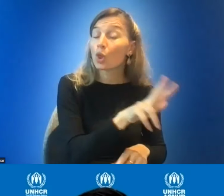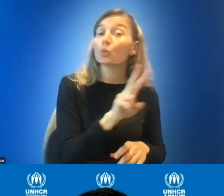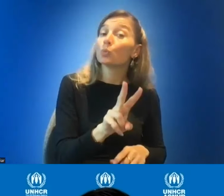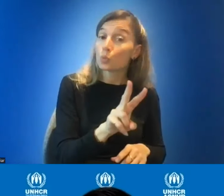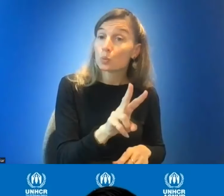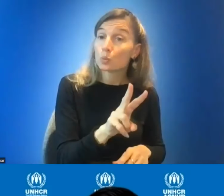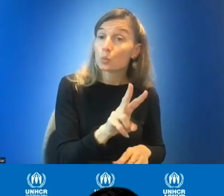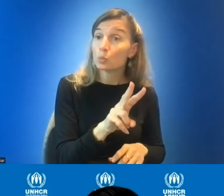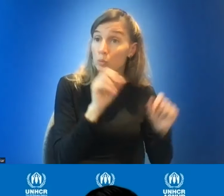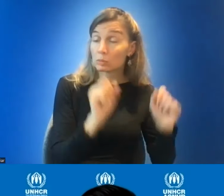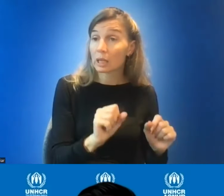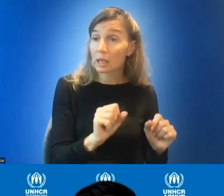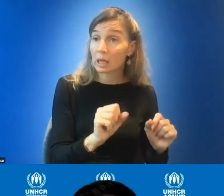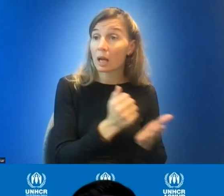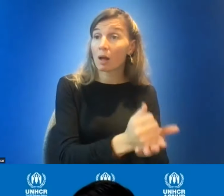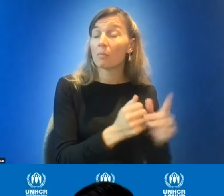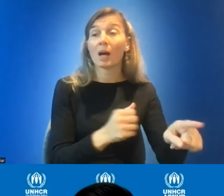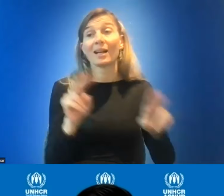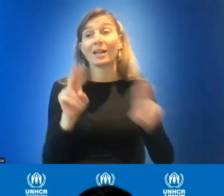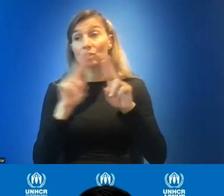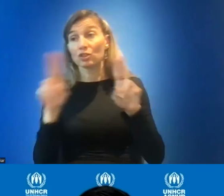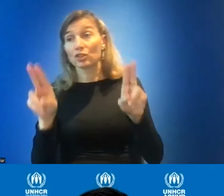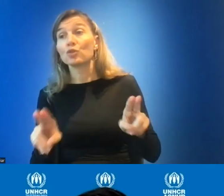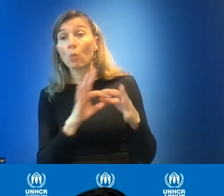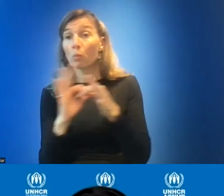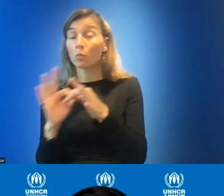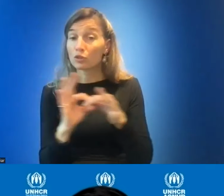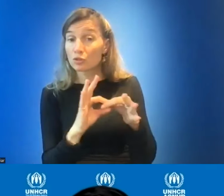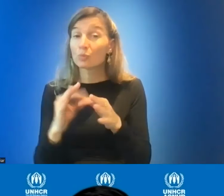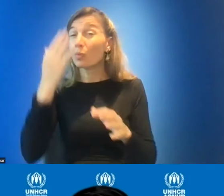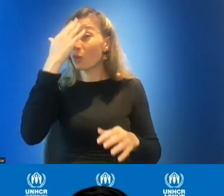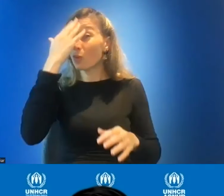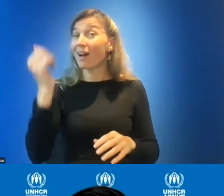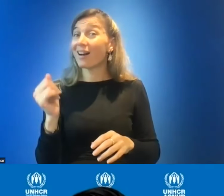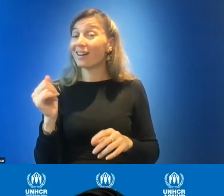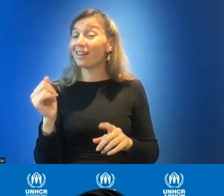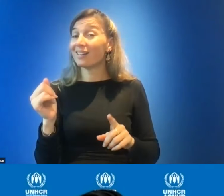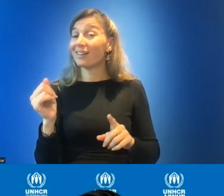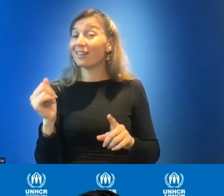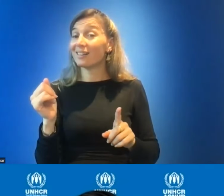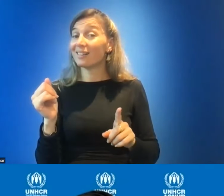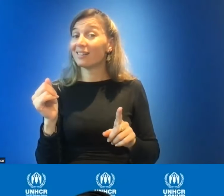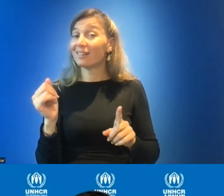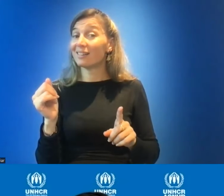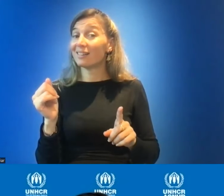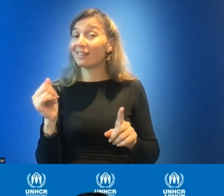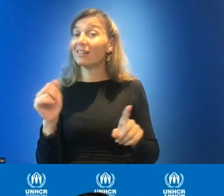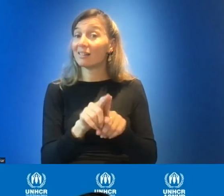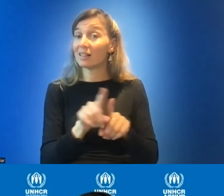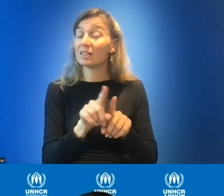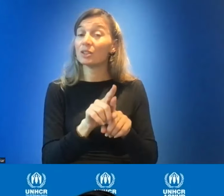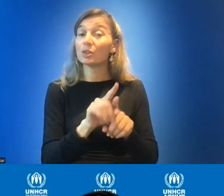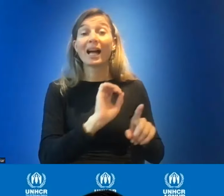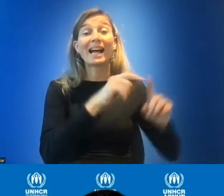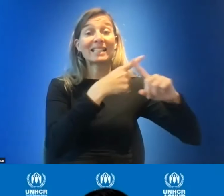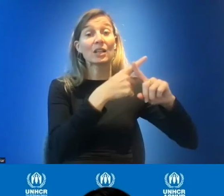issues related to mental health, reminding as well that there has been an executive committee conclusion on mental health